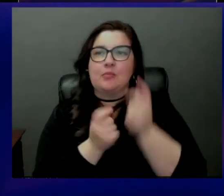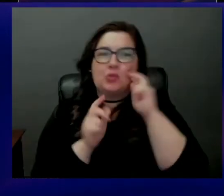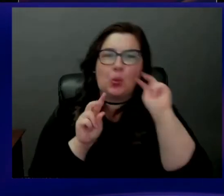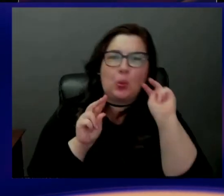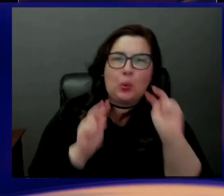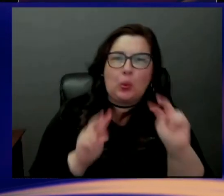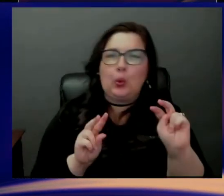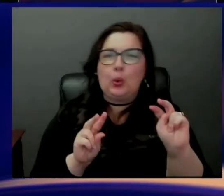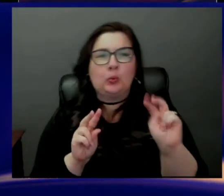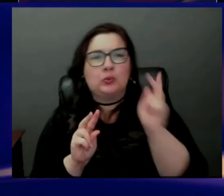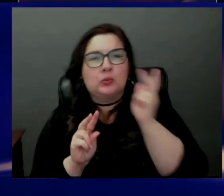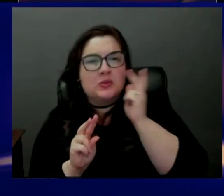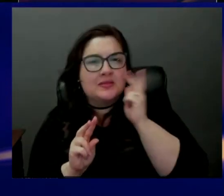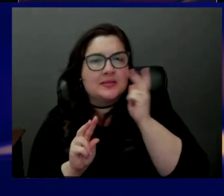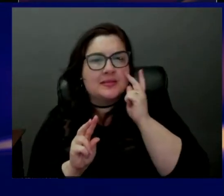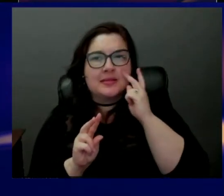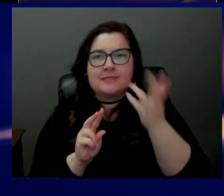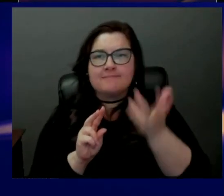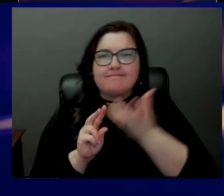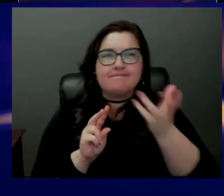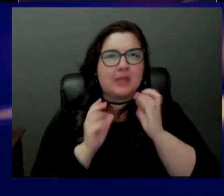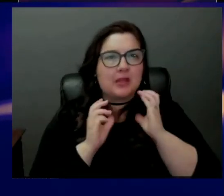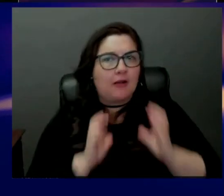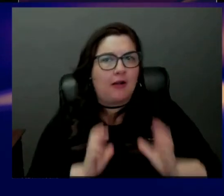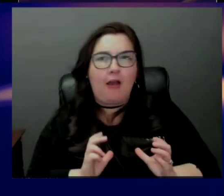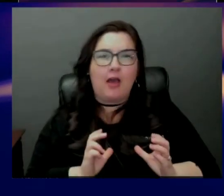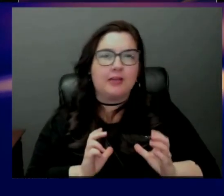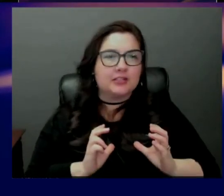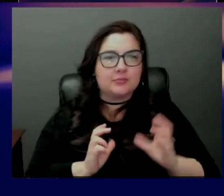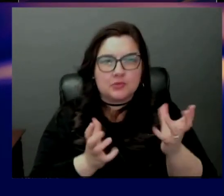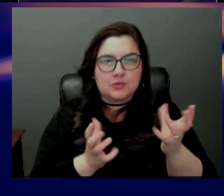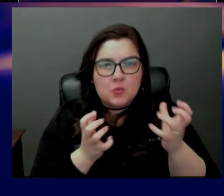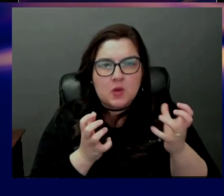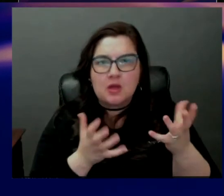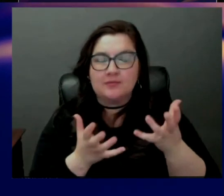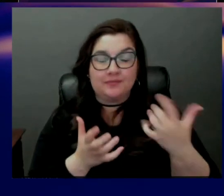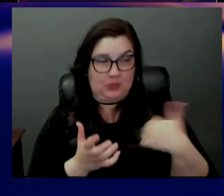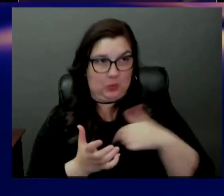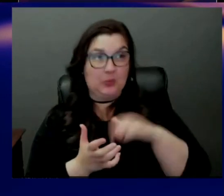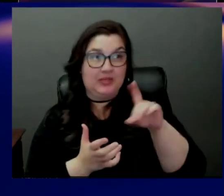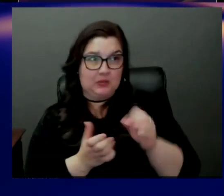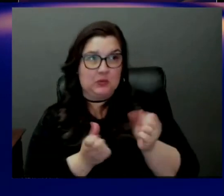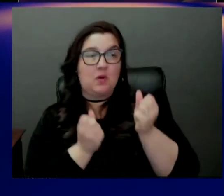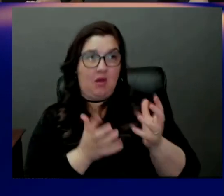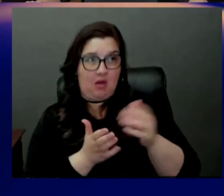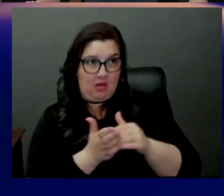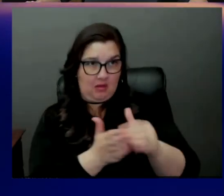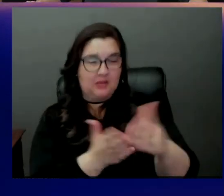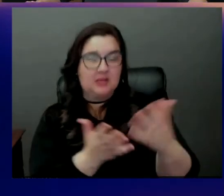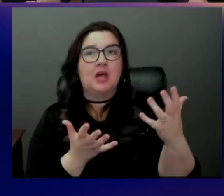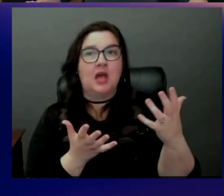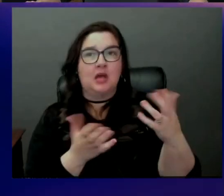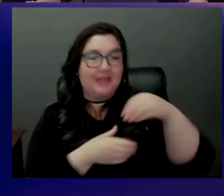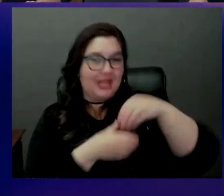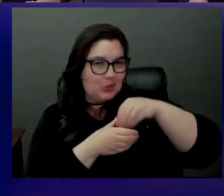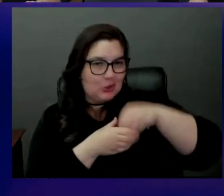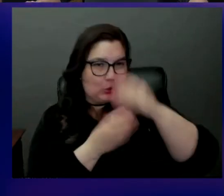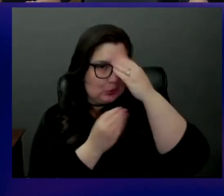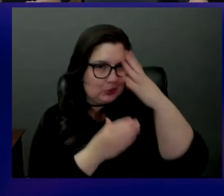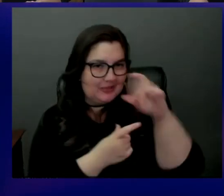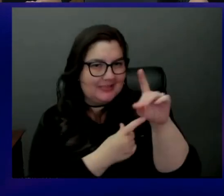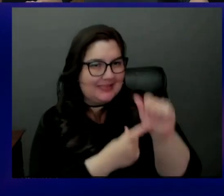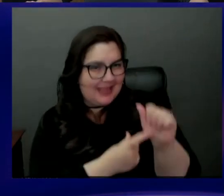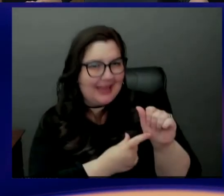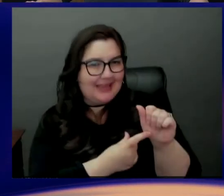to find out what customers are looking for? Yeah, we do a lot of things. We look at our internal data, of course. That's sort of passive